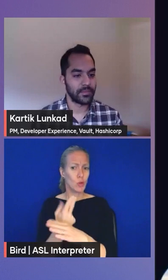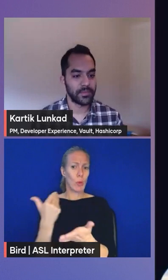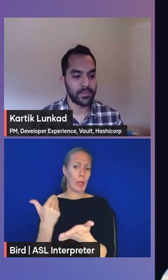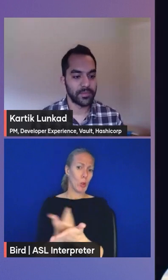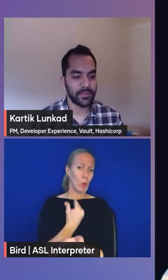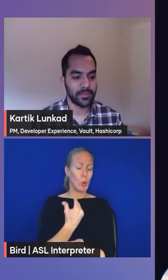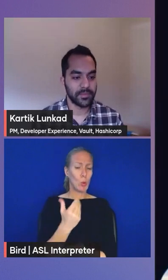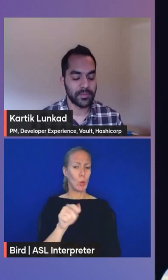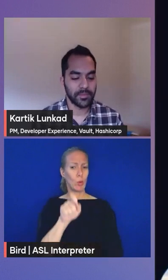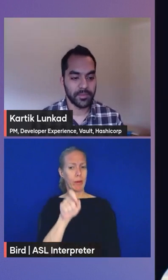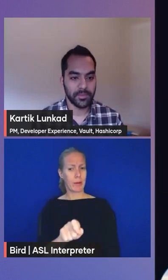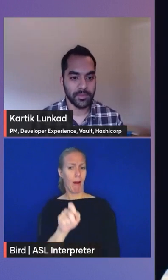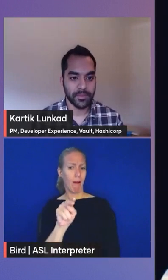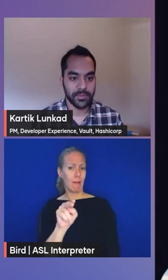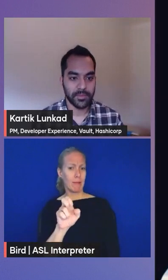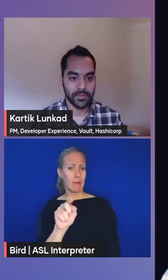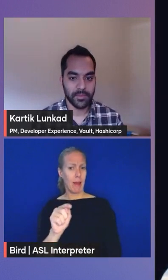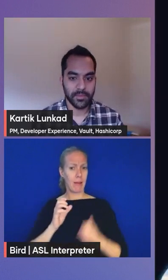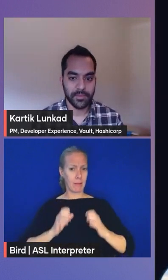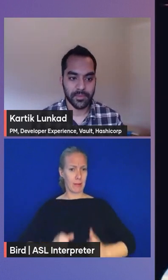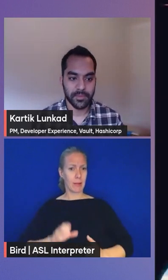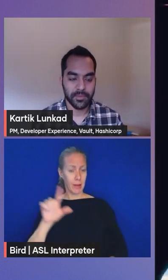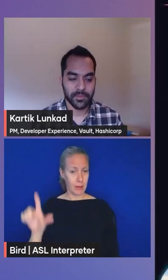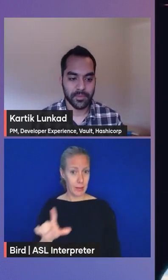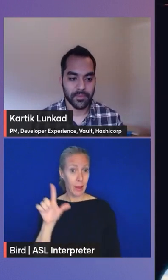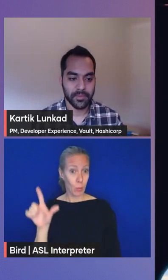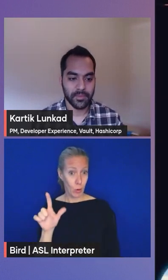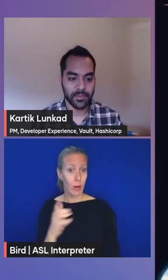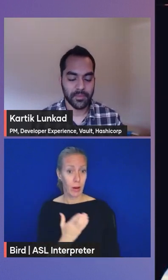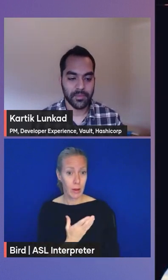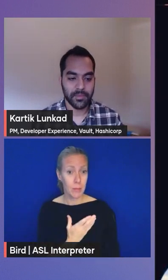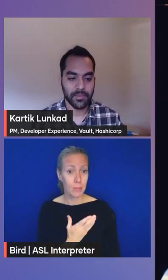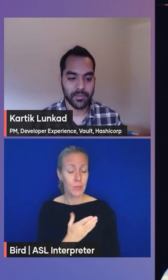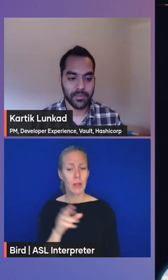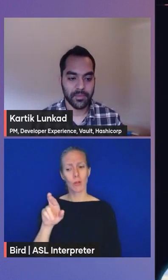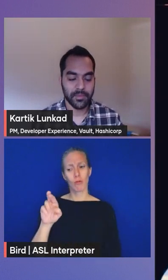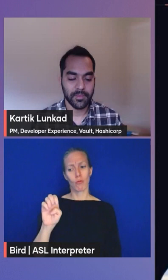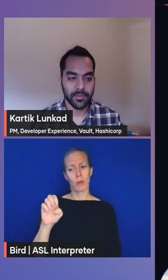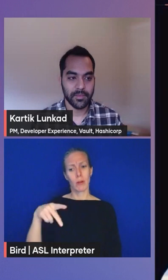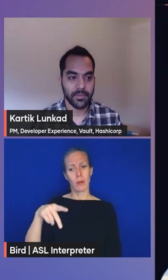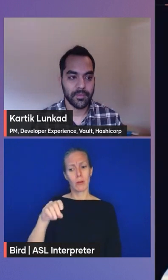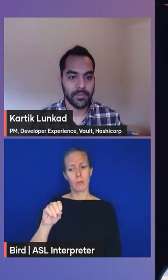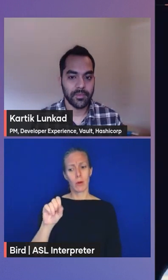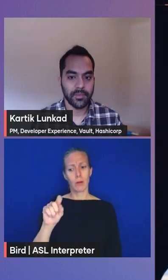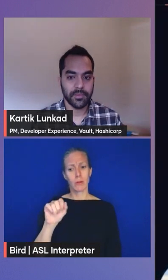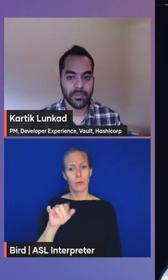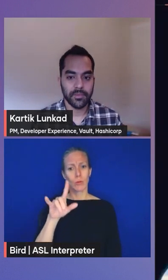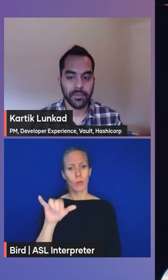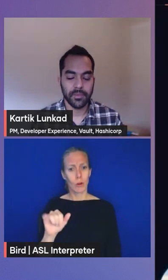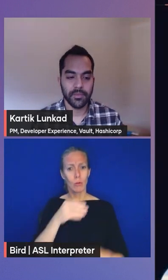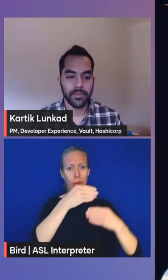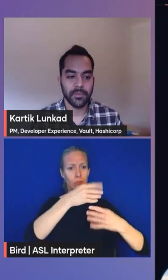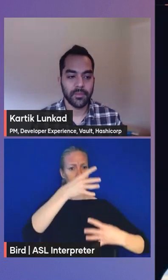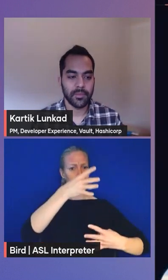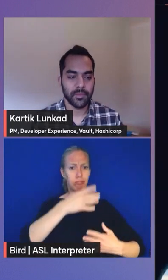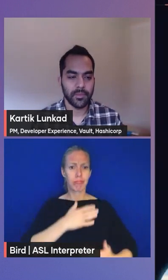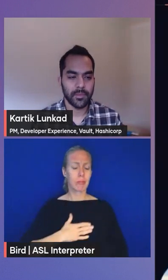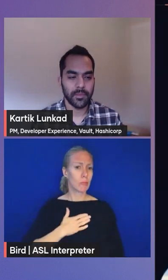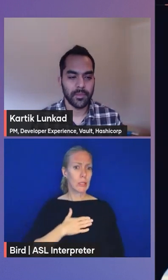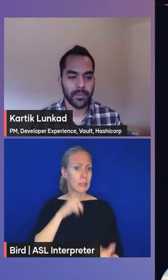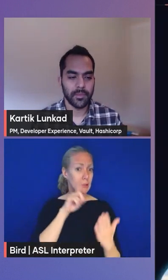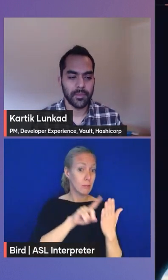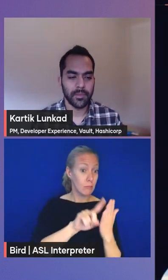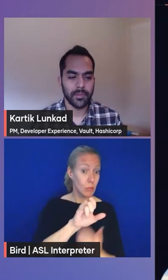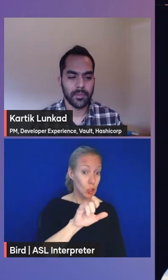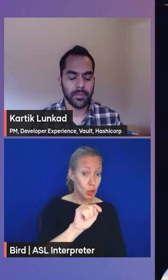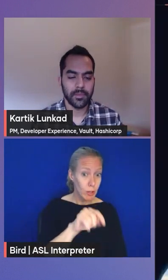library. This is the library. This is the repository. This is available publicly. Please check it out and give us feedback. We'd